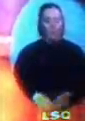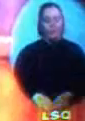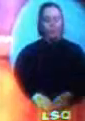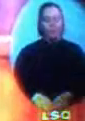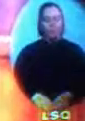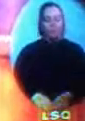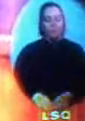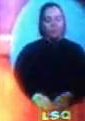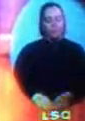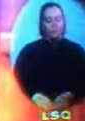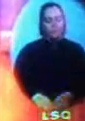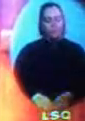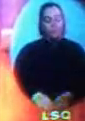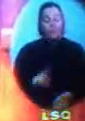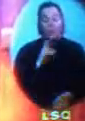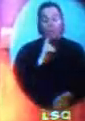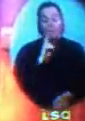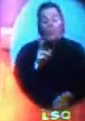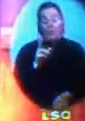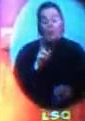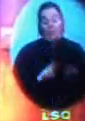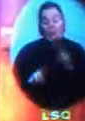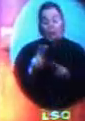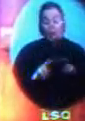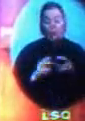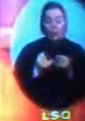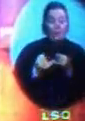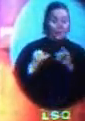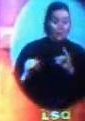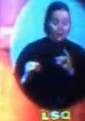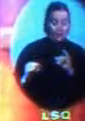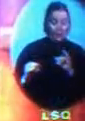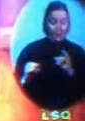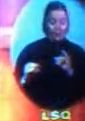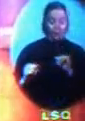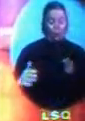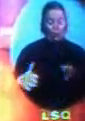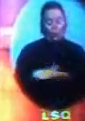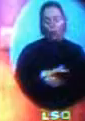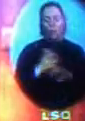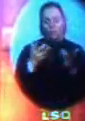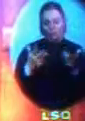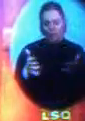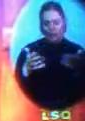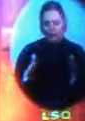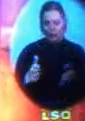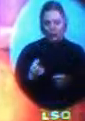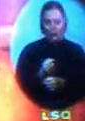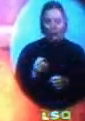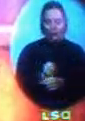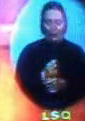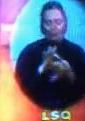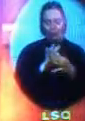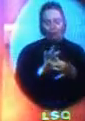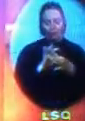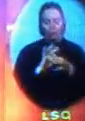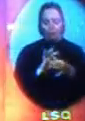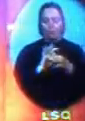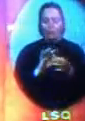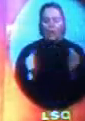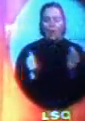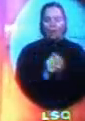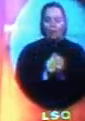matter is that an independent review, a thorough review, was done, and a frontline assessment in cooperation with the union, both of